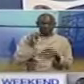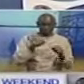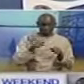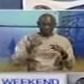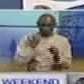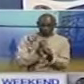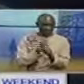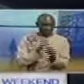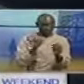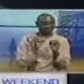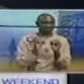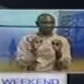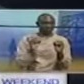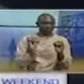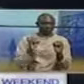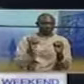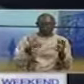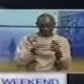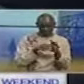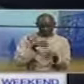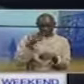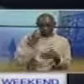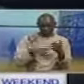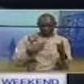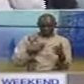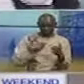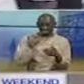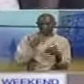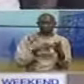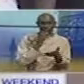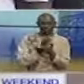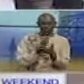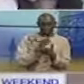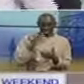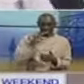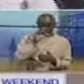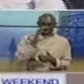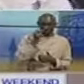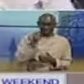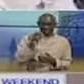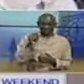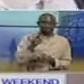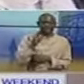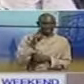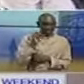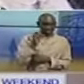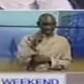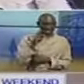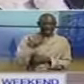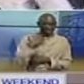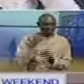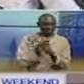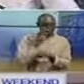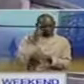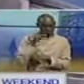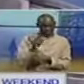function normally. Members of the judiciary paint a grim picture. However, Charles Kanjama of the Law Society of Kenya has a different view about